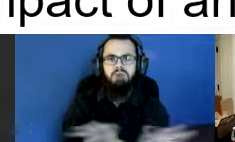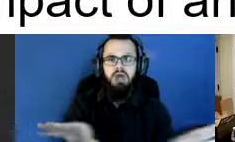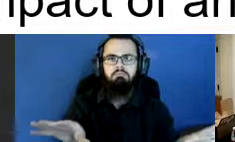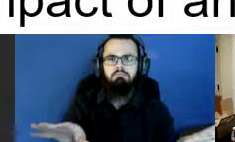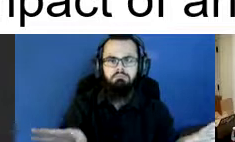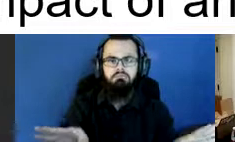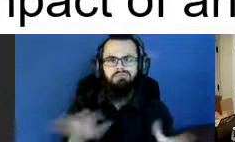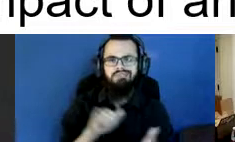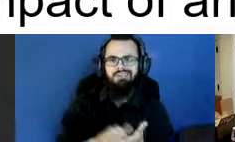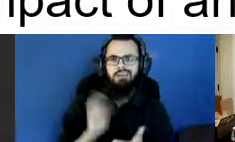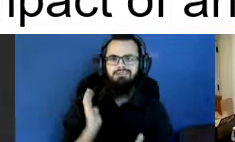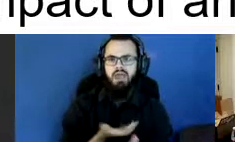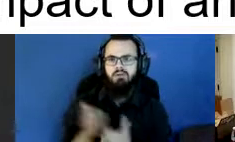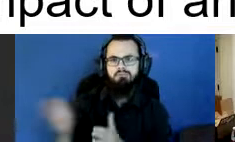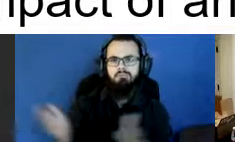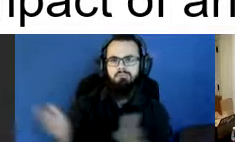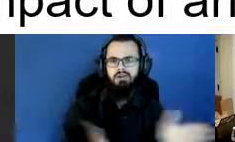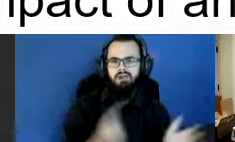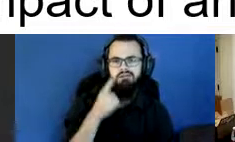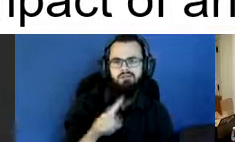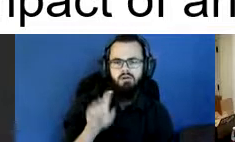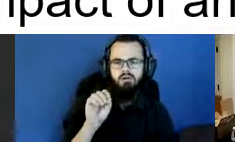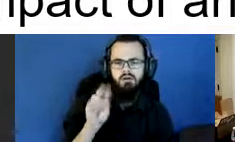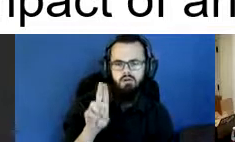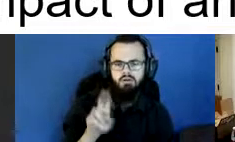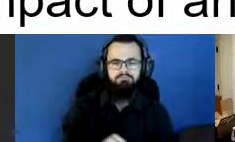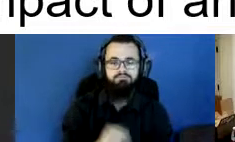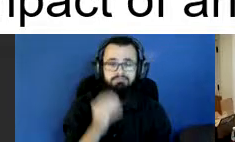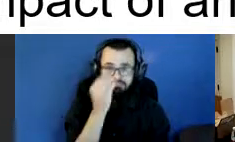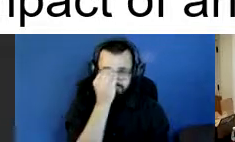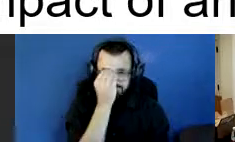that this continually changes, and I